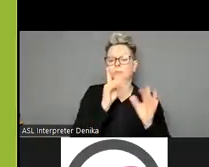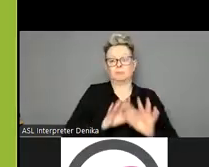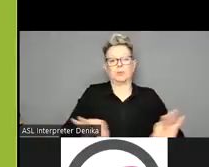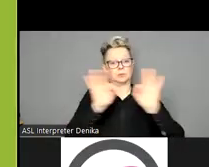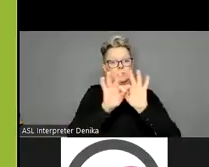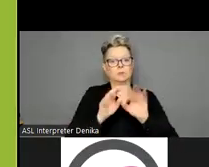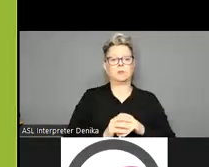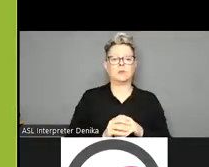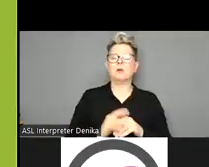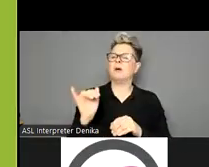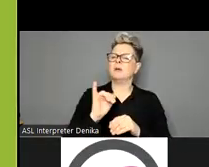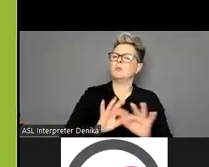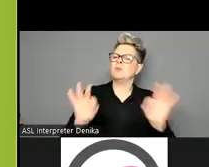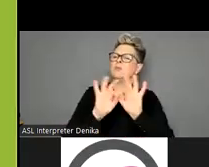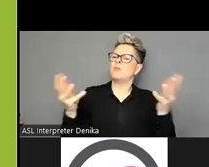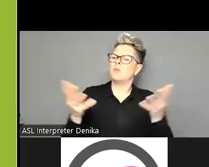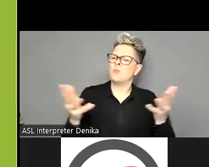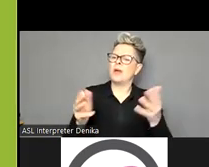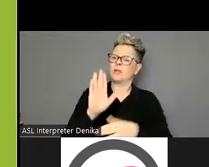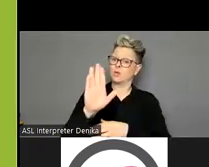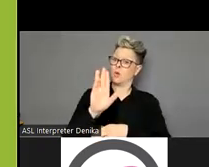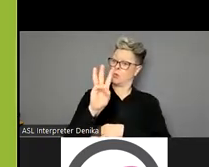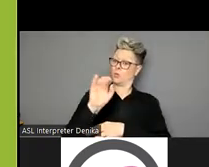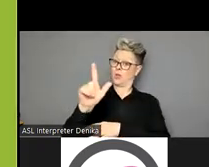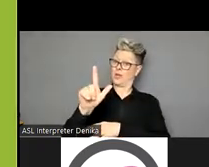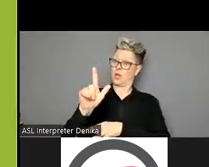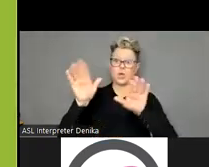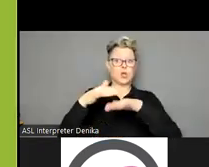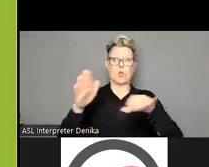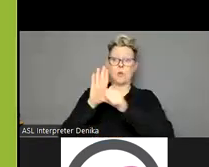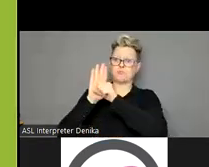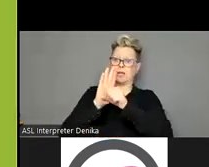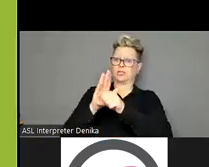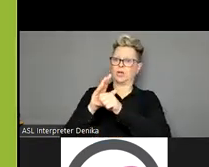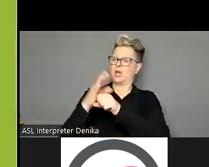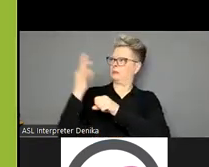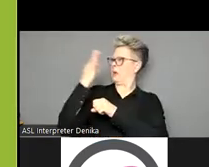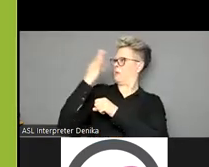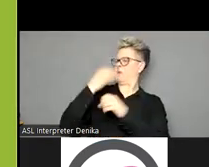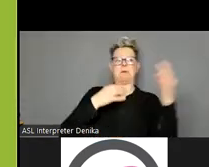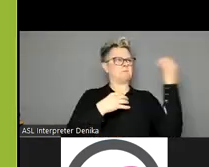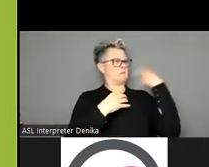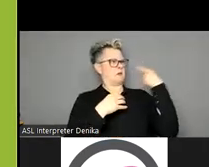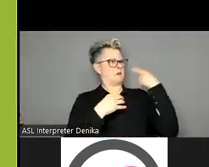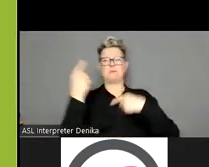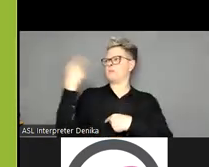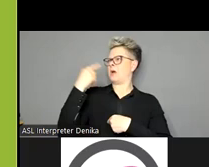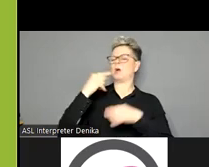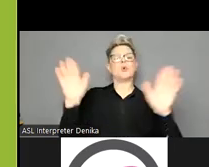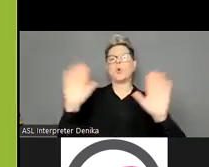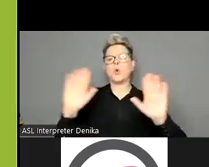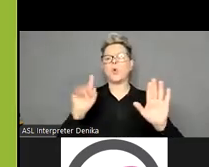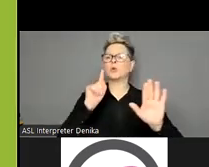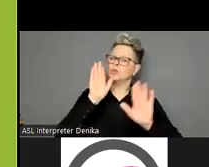consideration is that you need to be making your will free from pressure. You need to be making a free choice about how